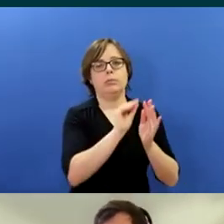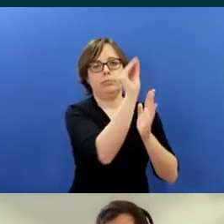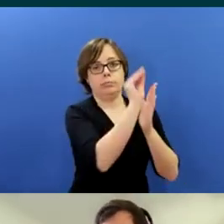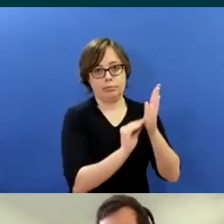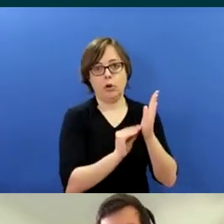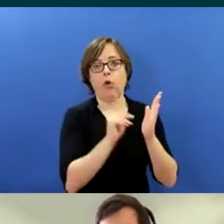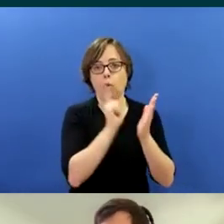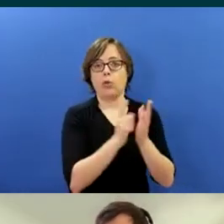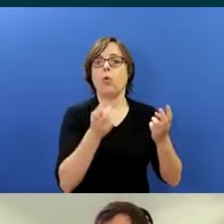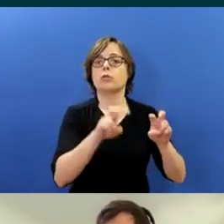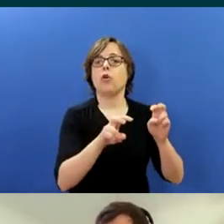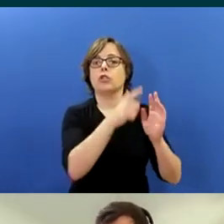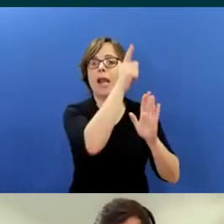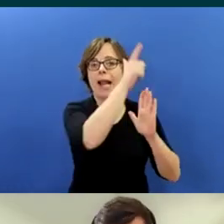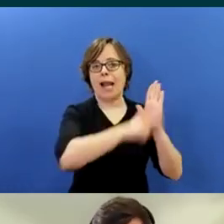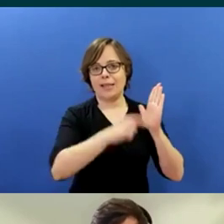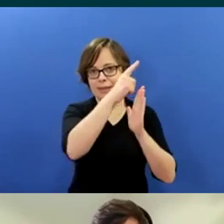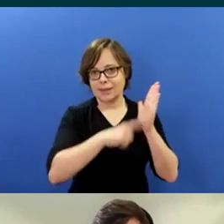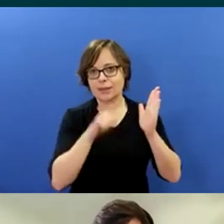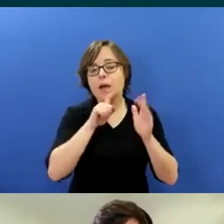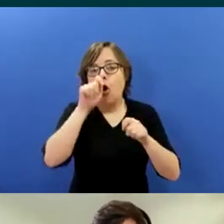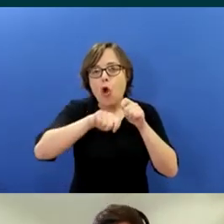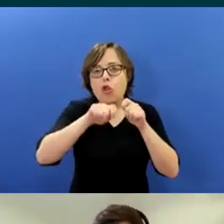most important topics. It contains 18